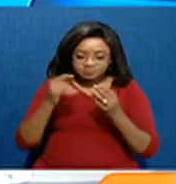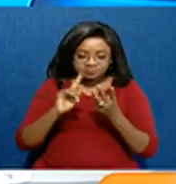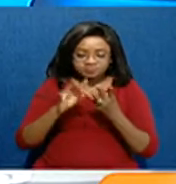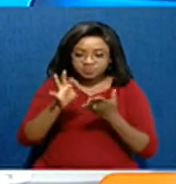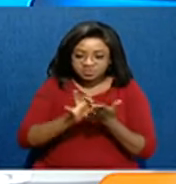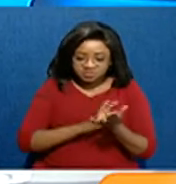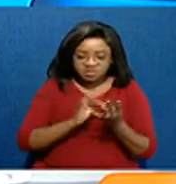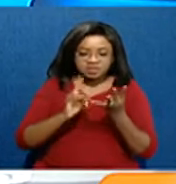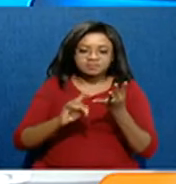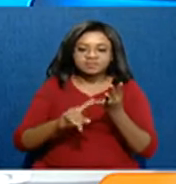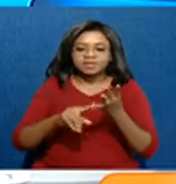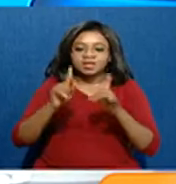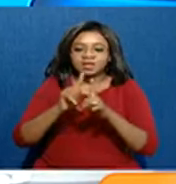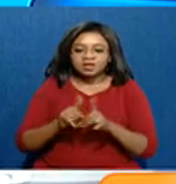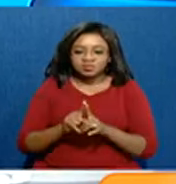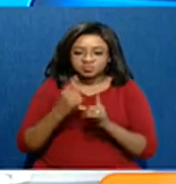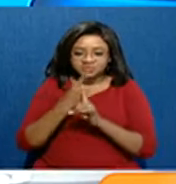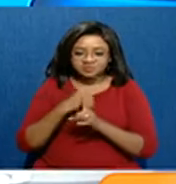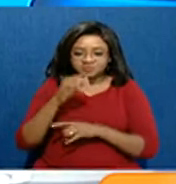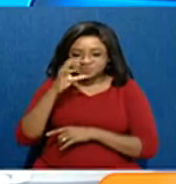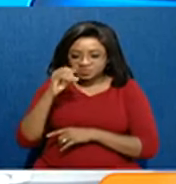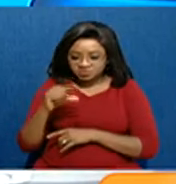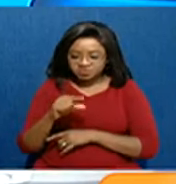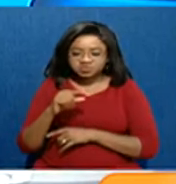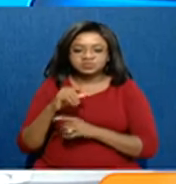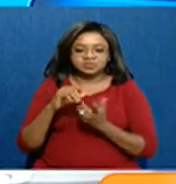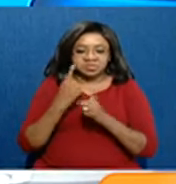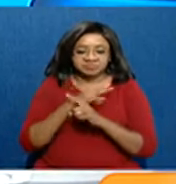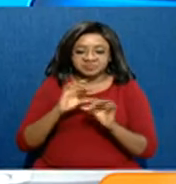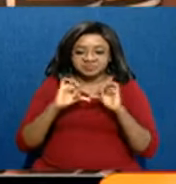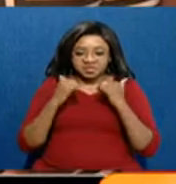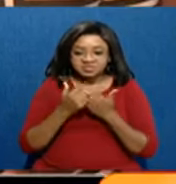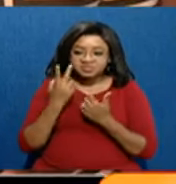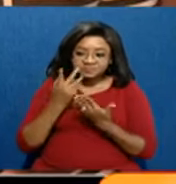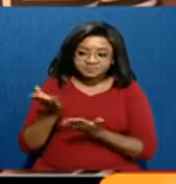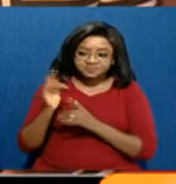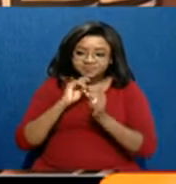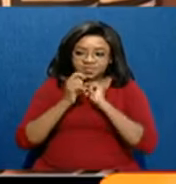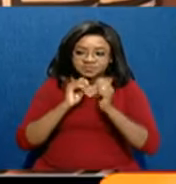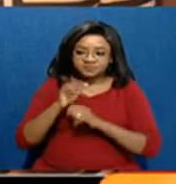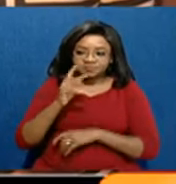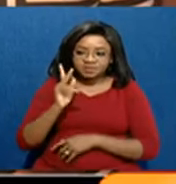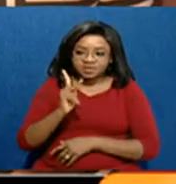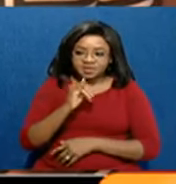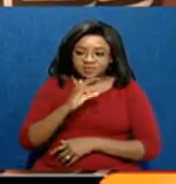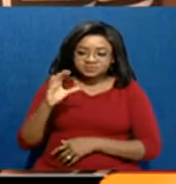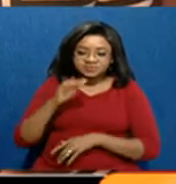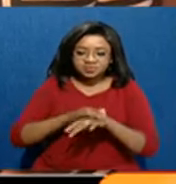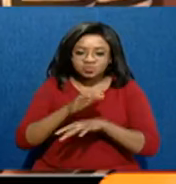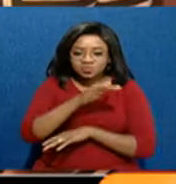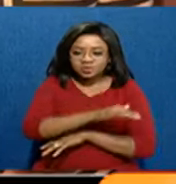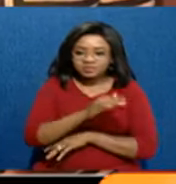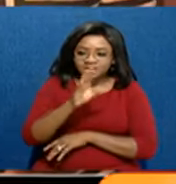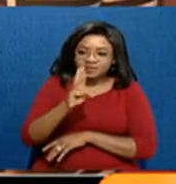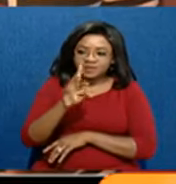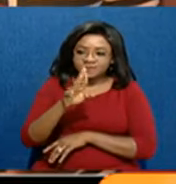Commission, among other state agencies. Our reporter Brenda Wanga is following the talks and now joins us live from the KICC. Good evening, Brenda.